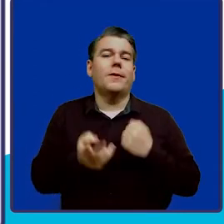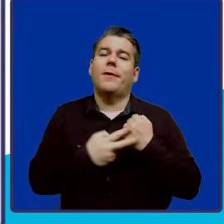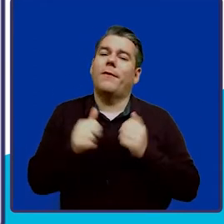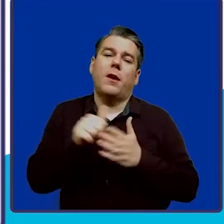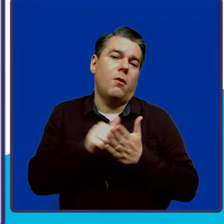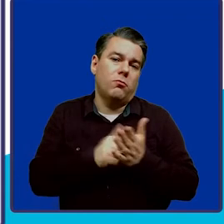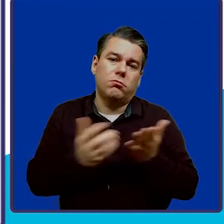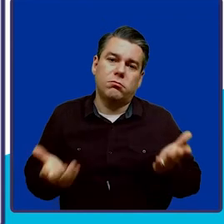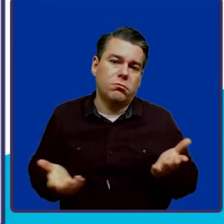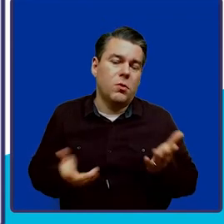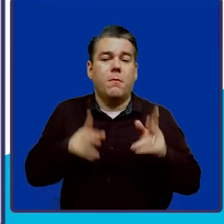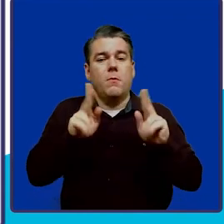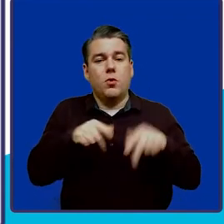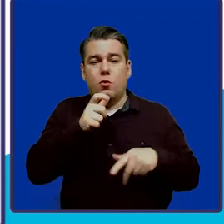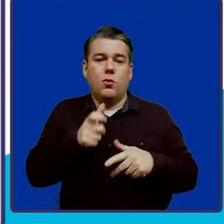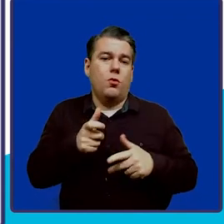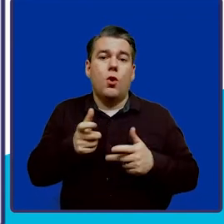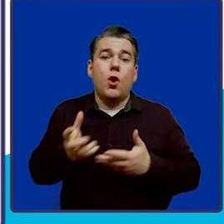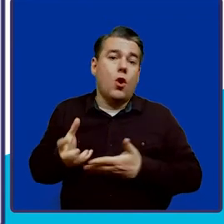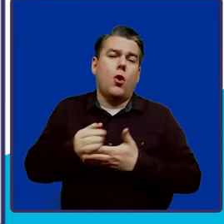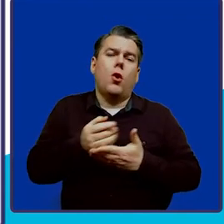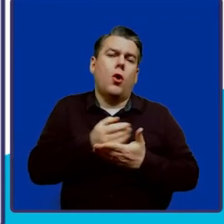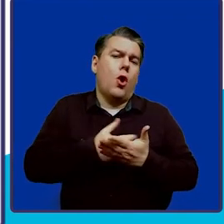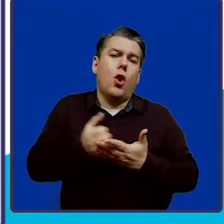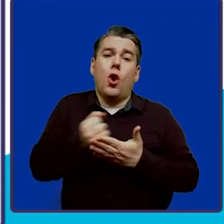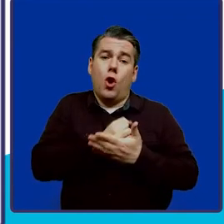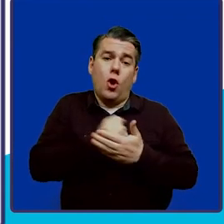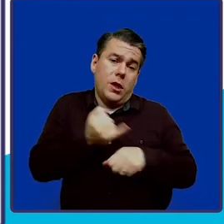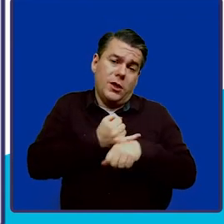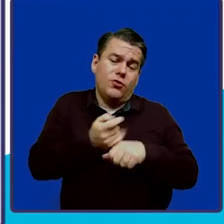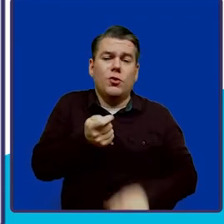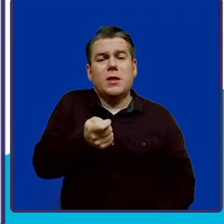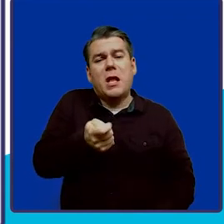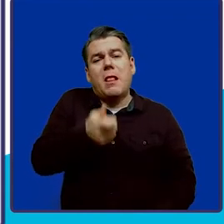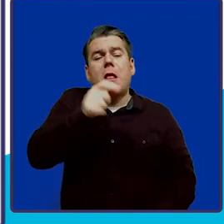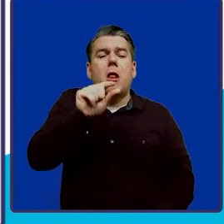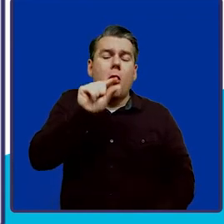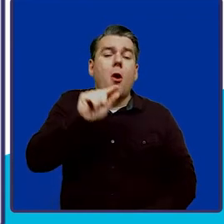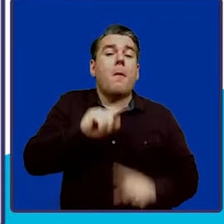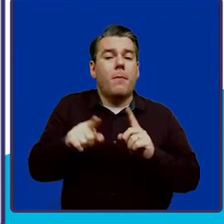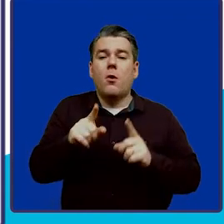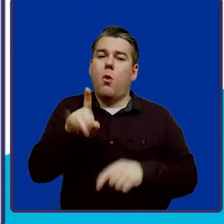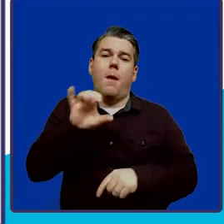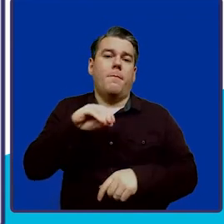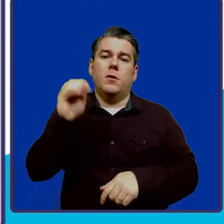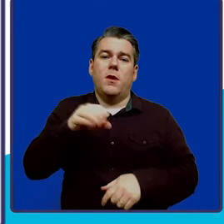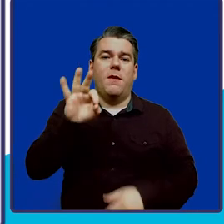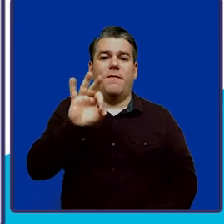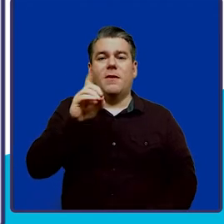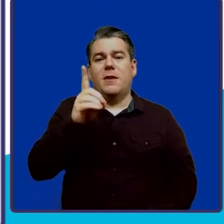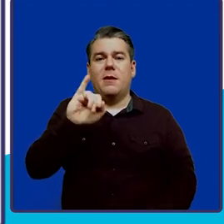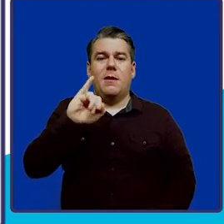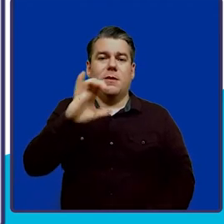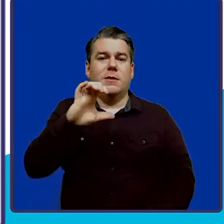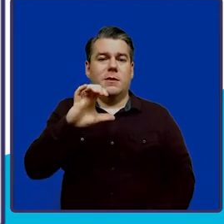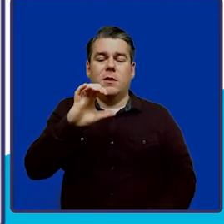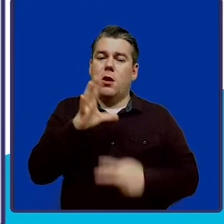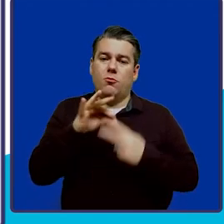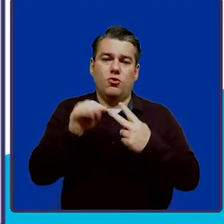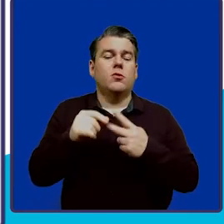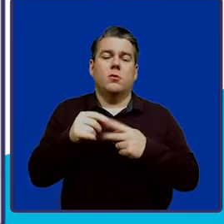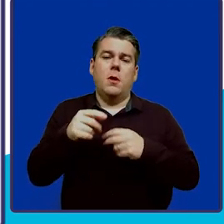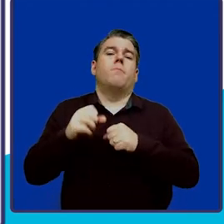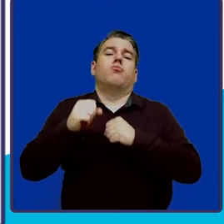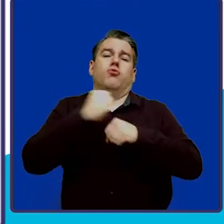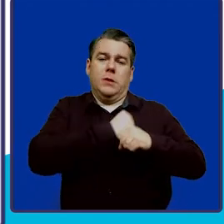account where the earnings are very low, but it is a 100% FDIC insured option where the principal is protected.